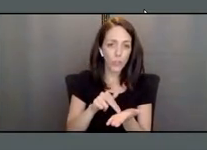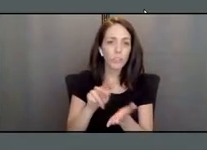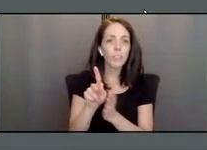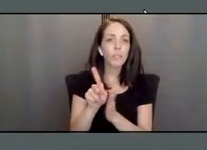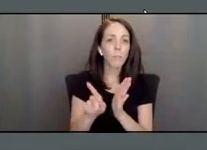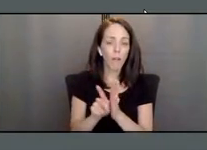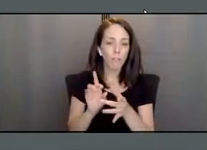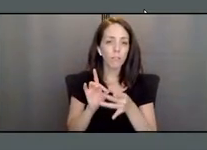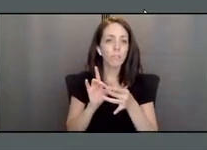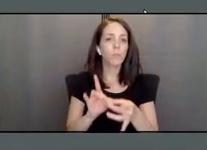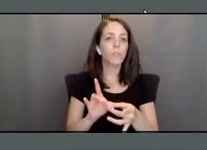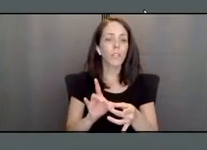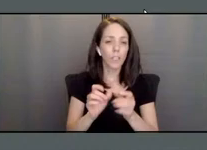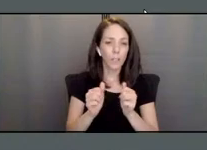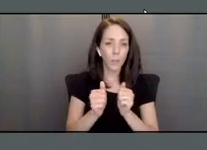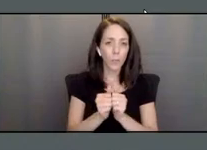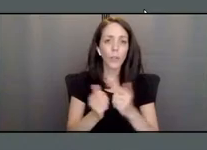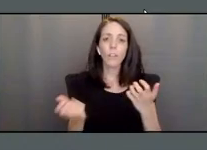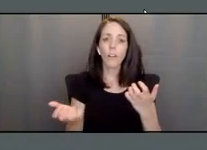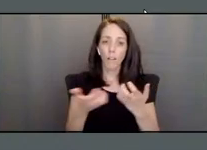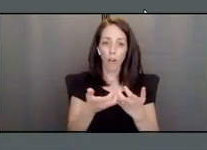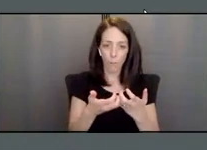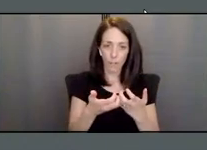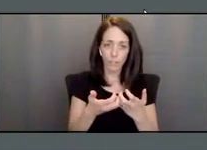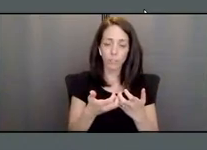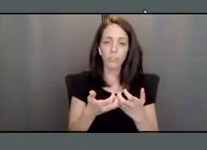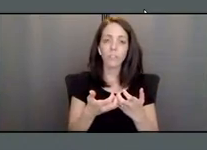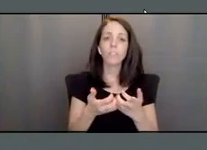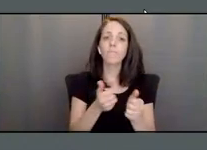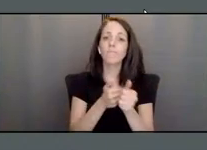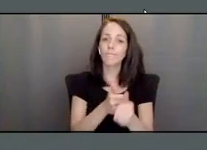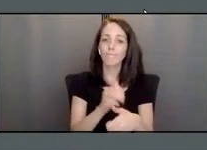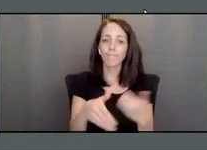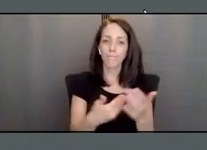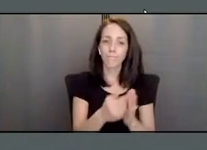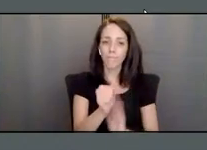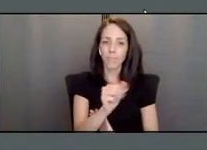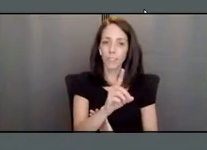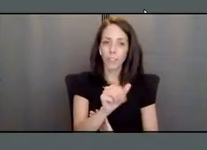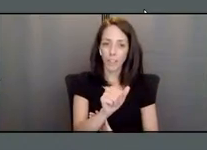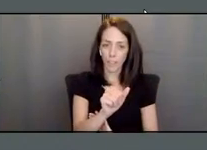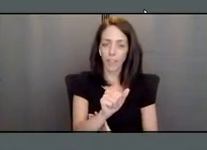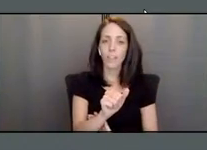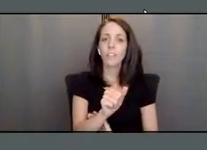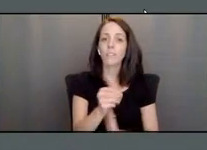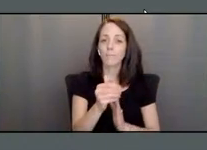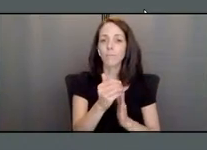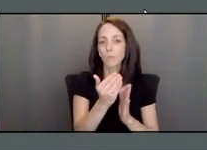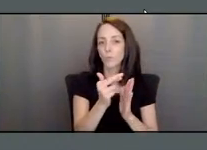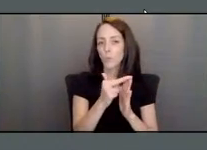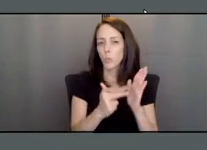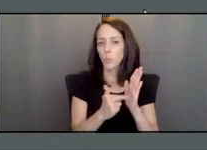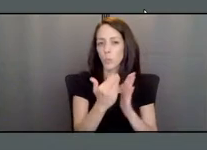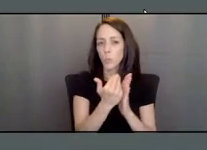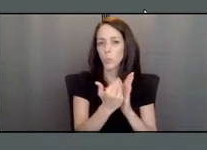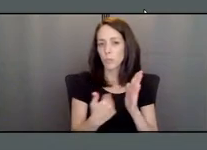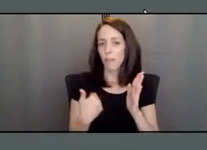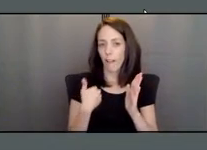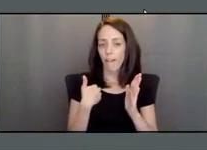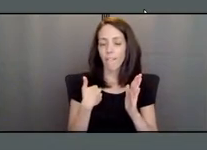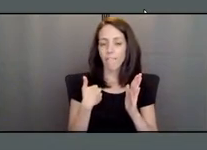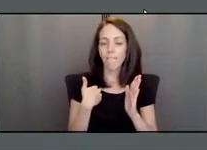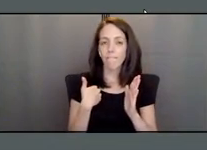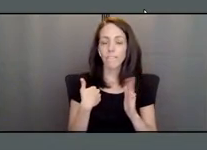to accommodation following all ADA and ADAA guidelines for that, we